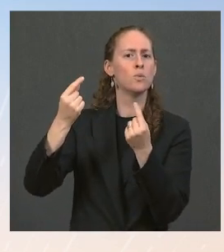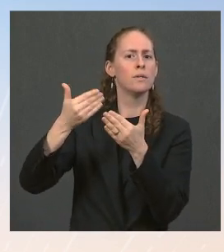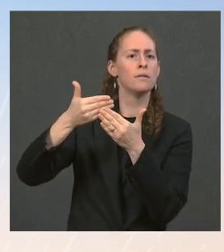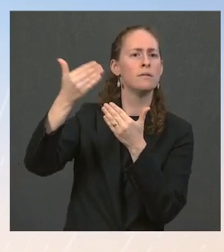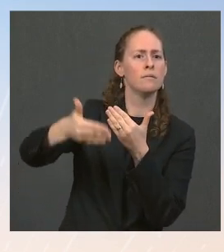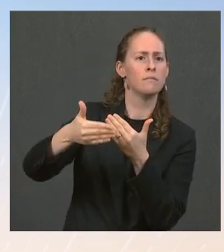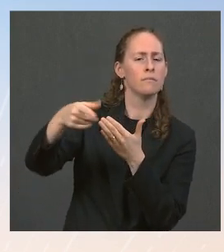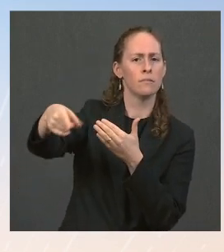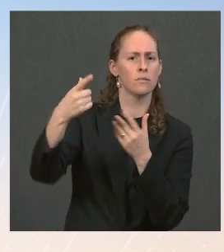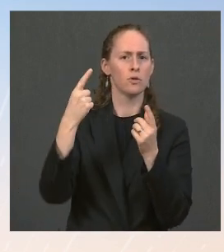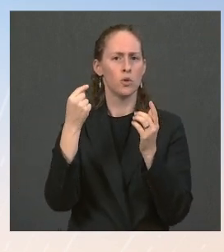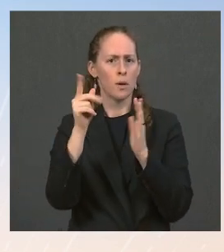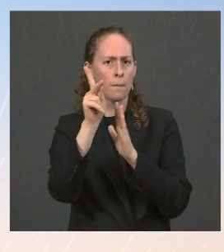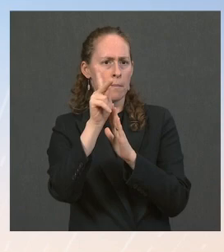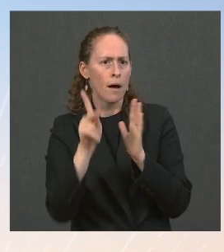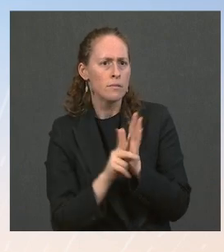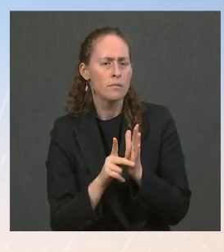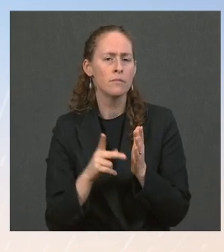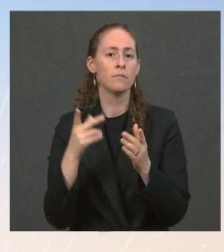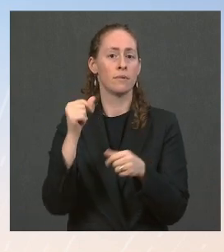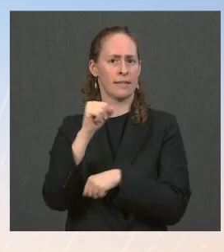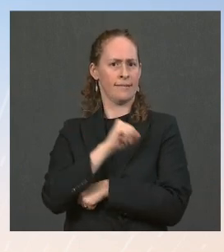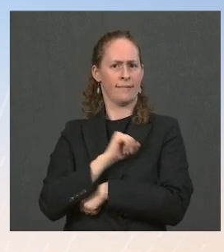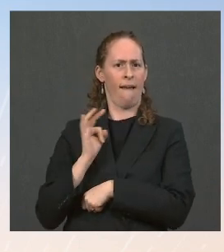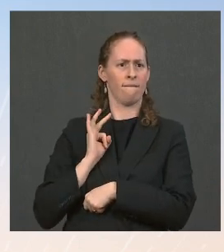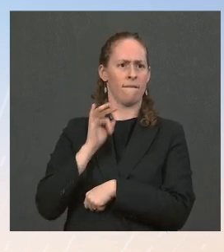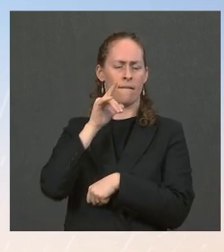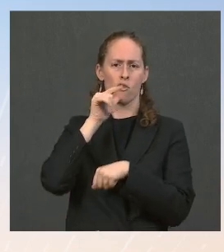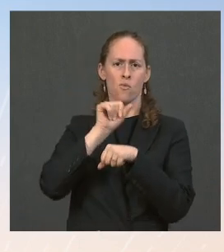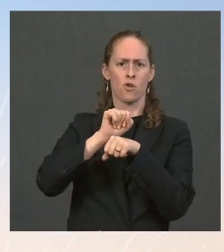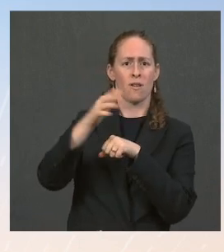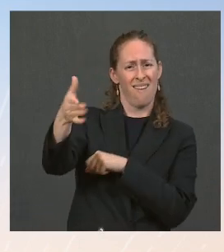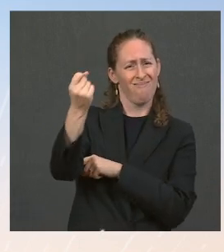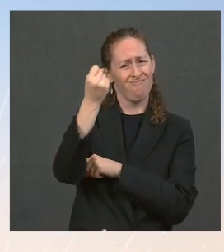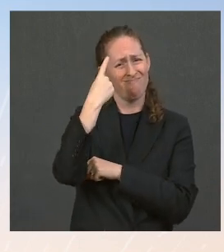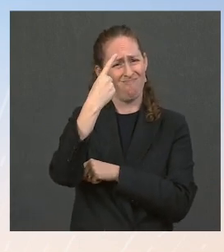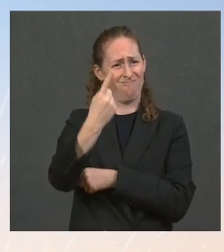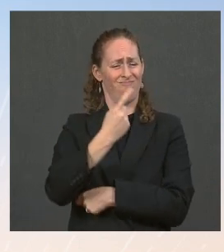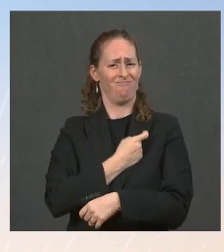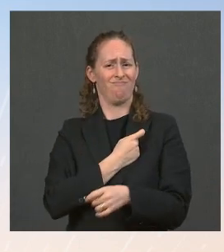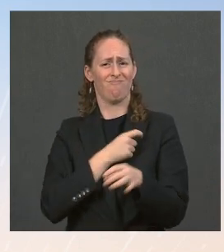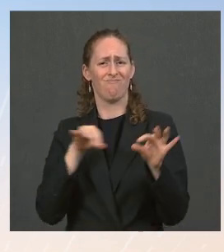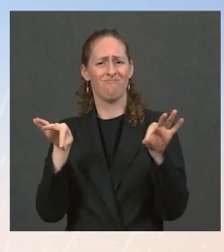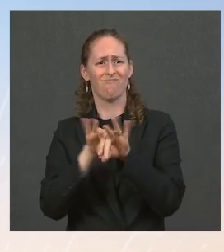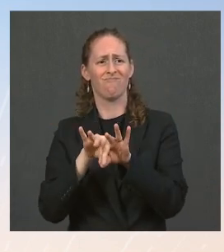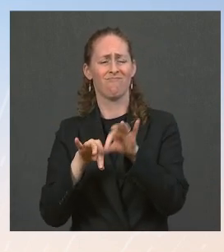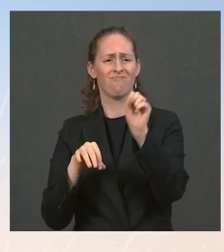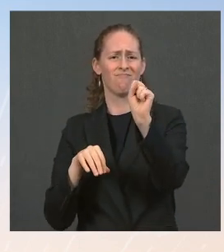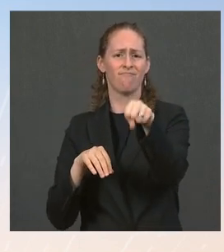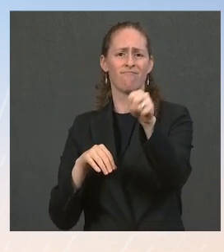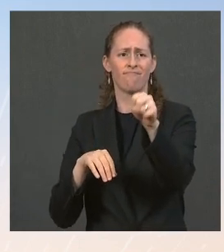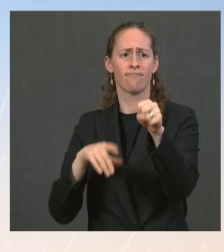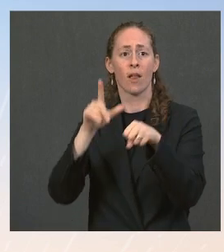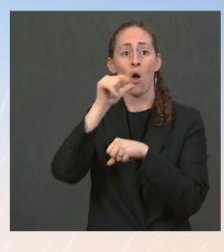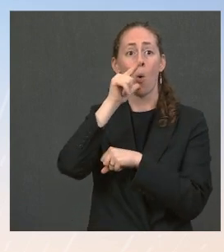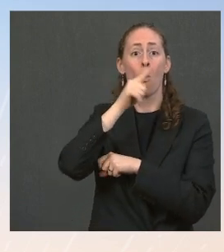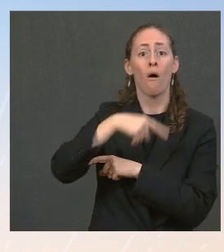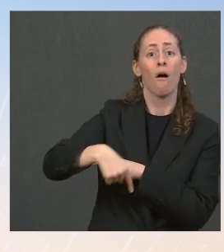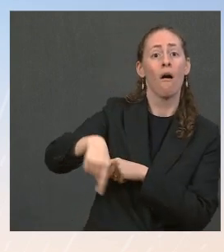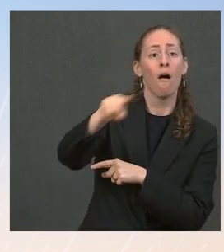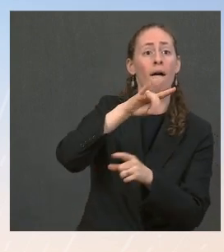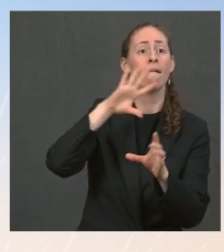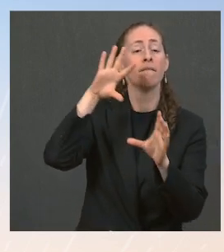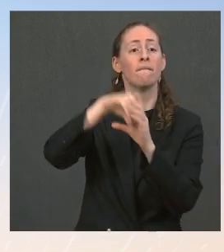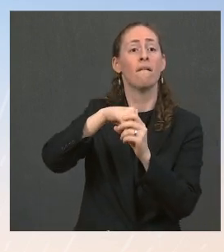All important questions people are asking, and in the interim, those individuals were placed on administrative leave and will not be interacting with